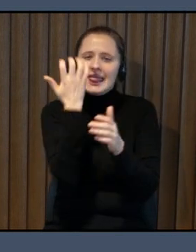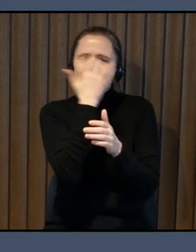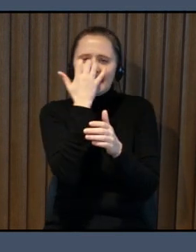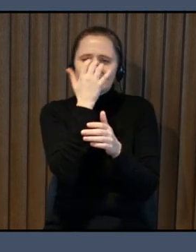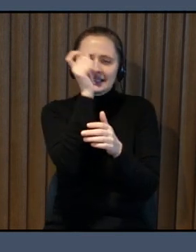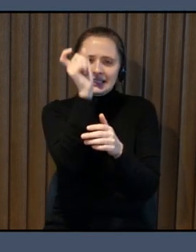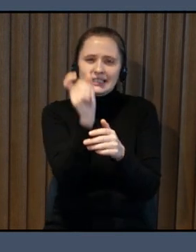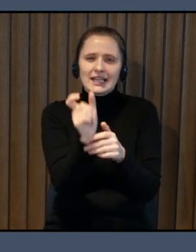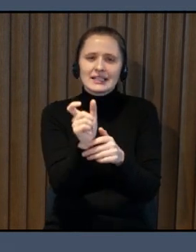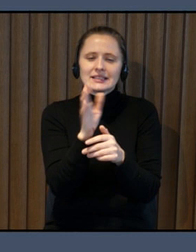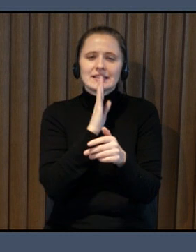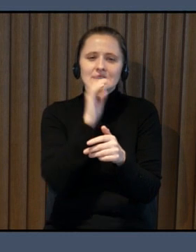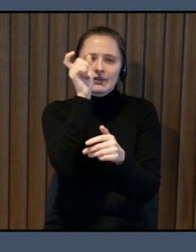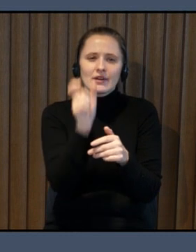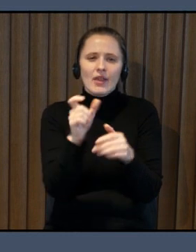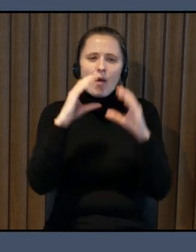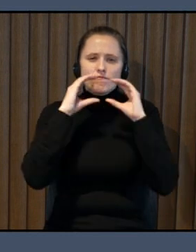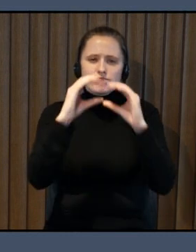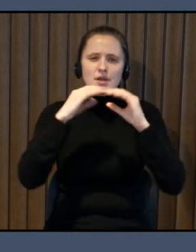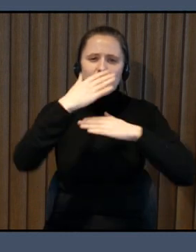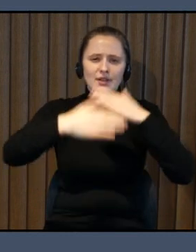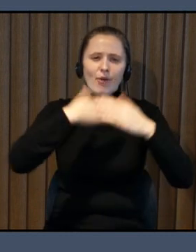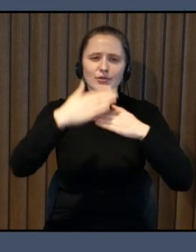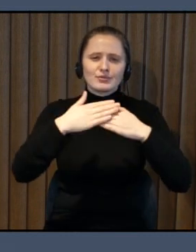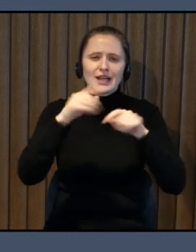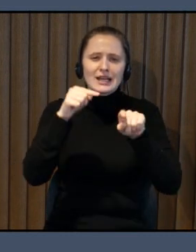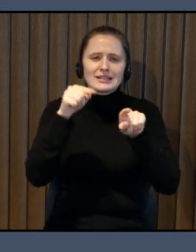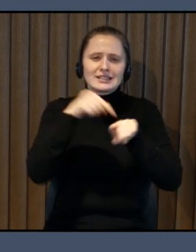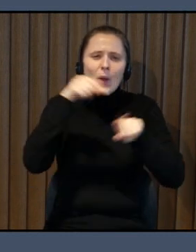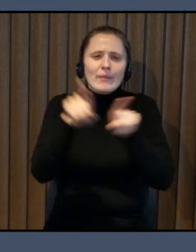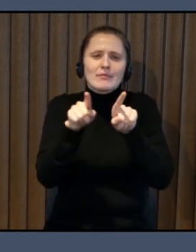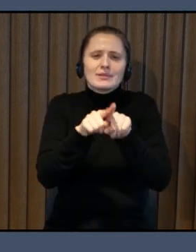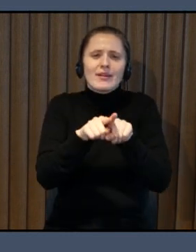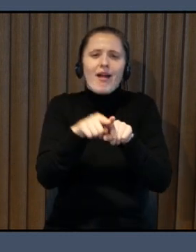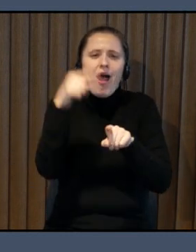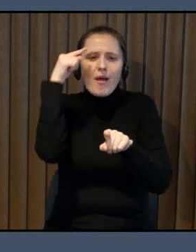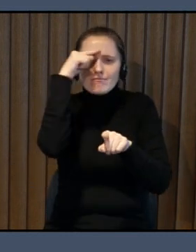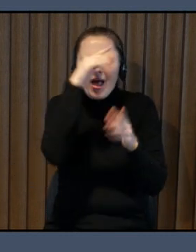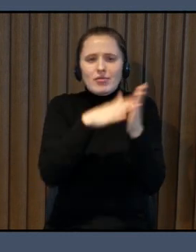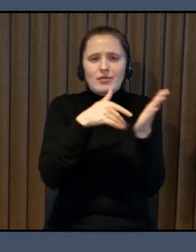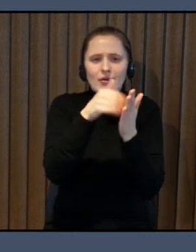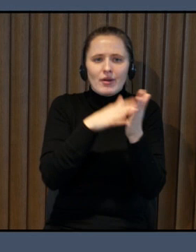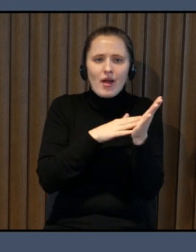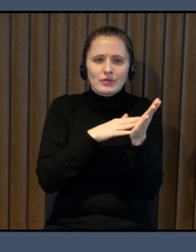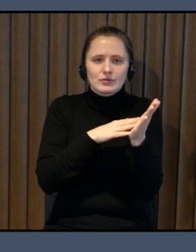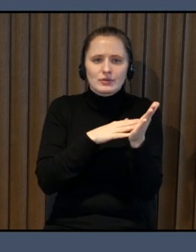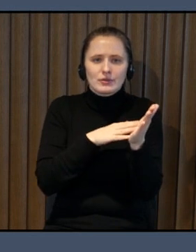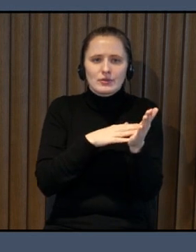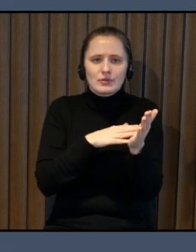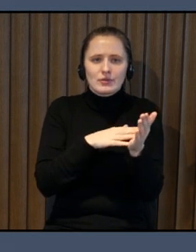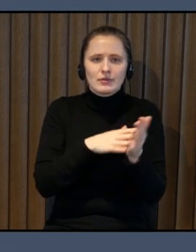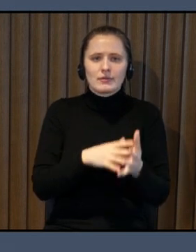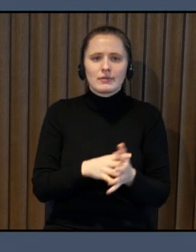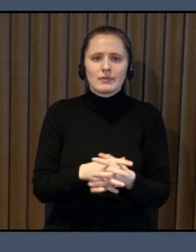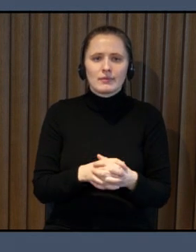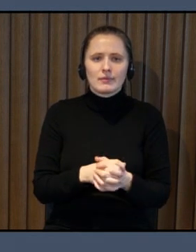example, one lady who was blind, she associated the thick